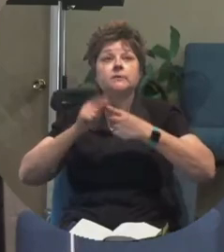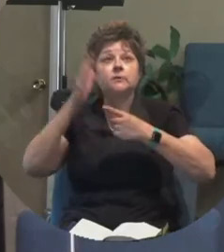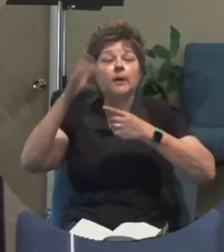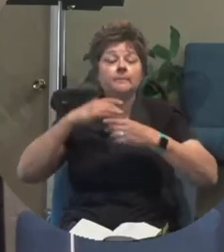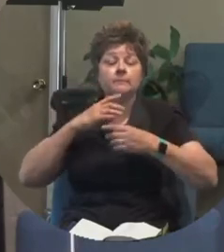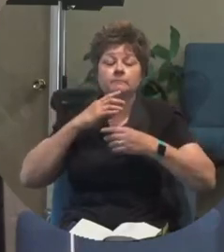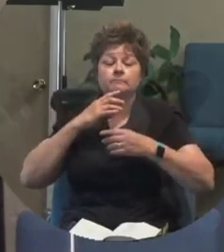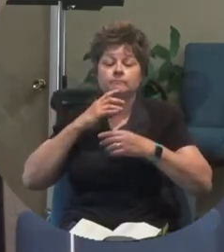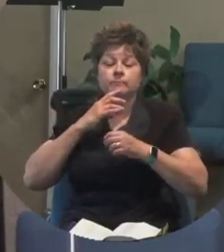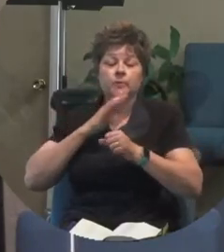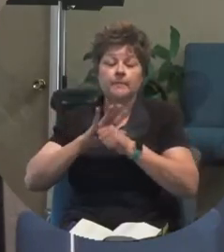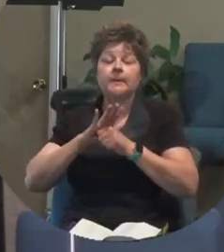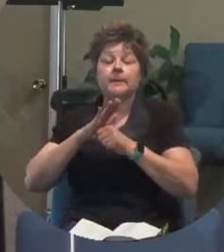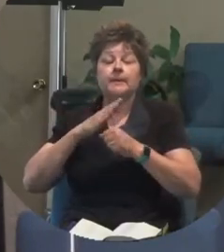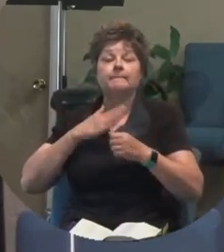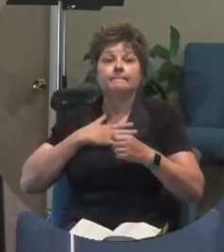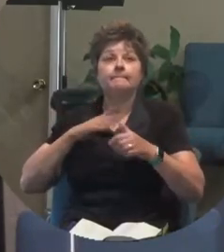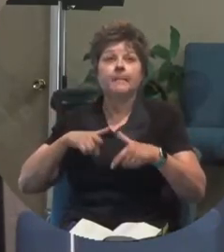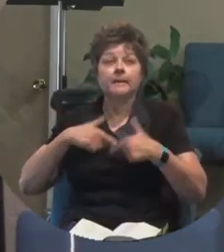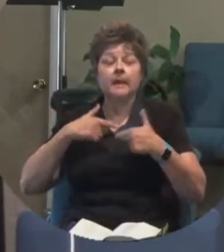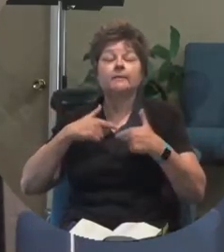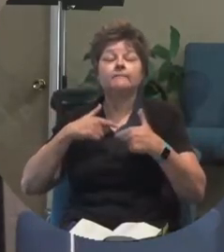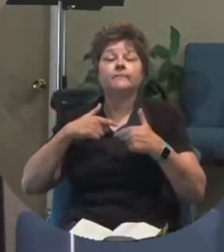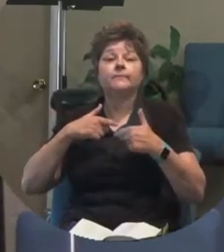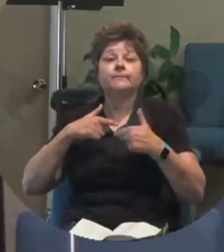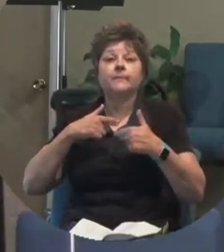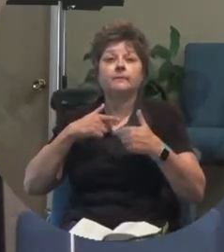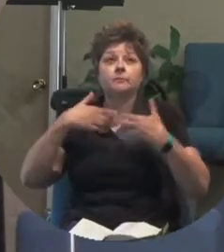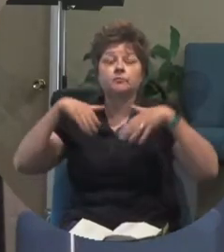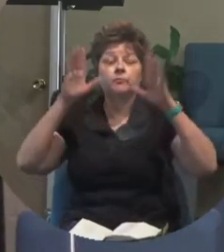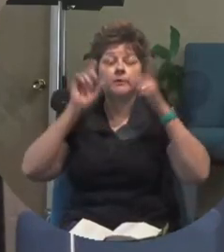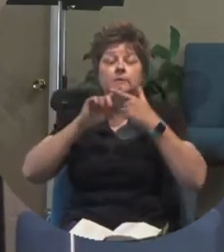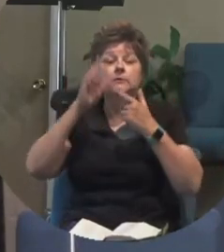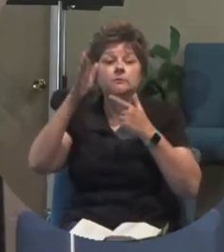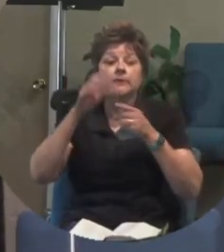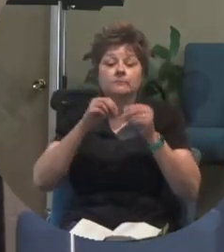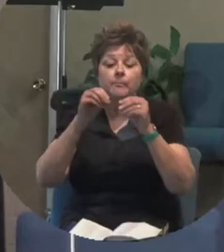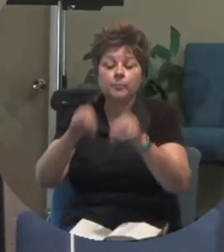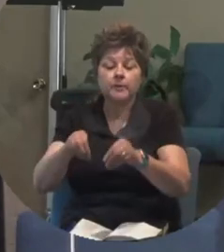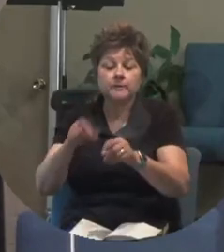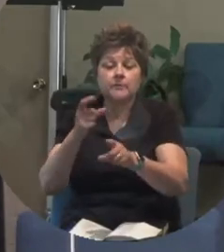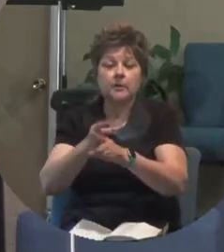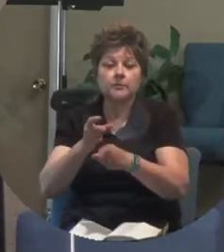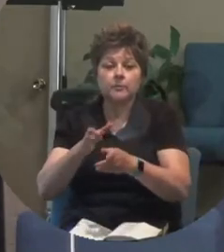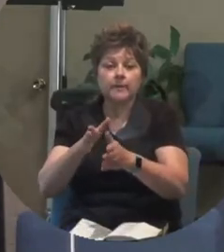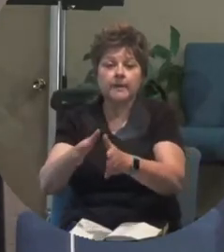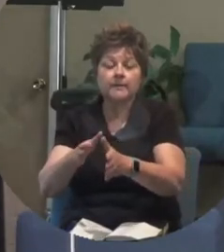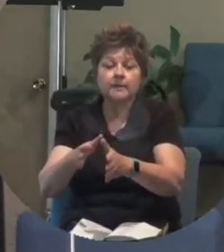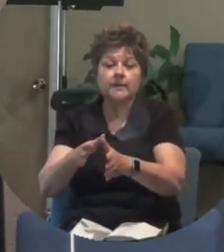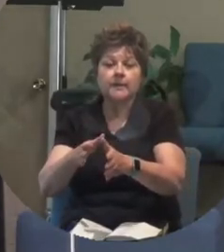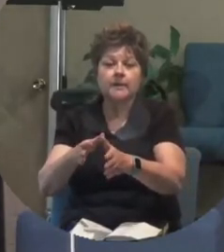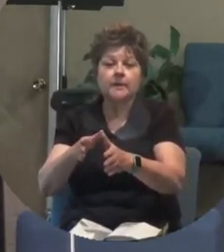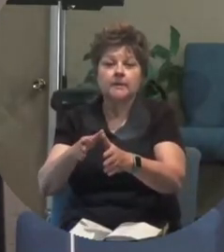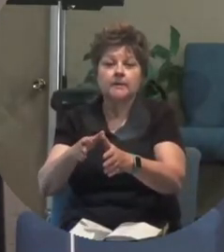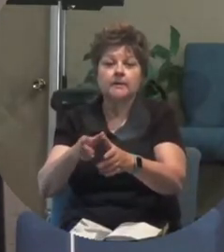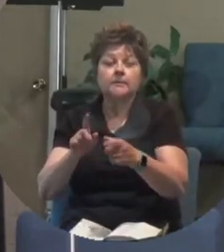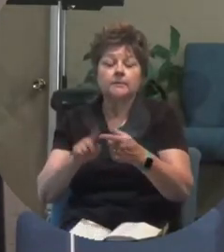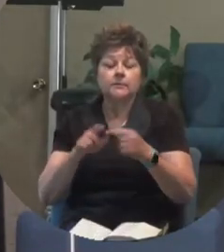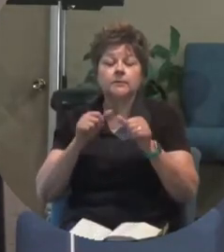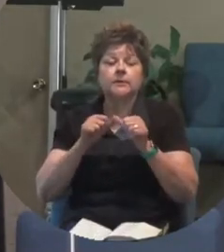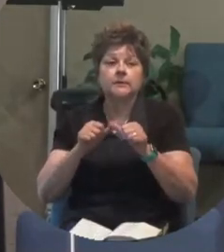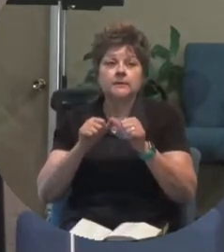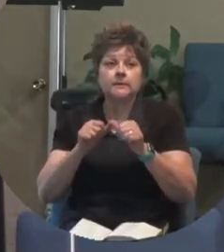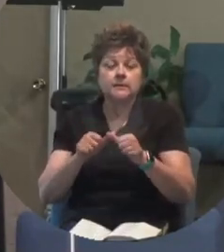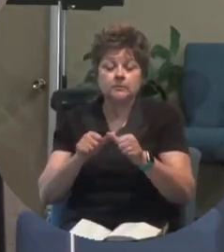to you. I'm surrendering to you. That's putting us on the right path. And to stay on the right path, we have to